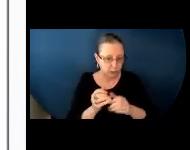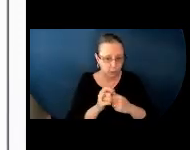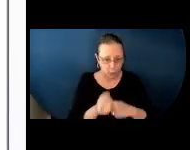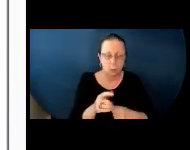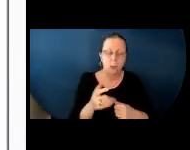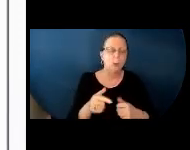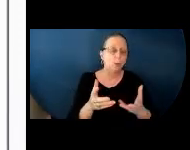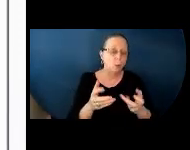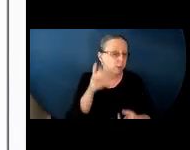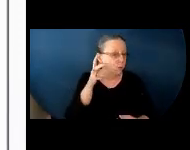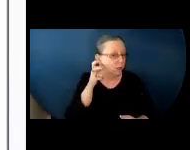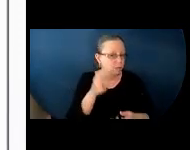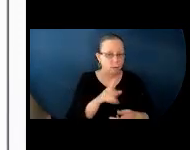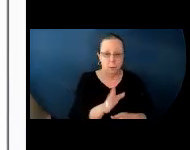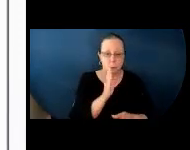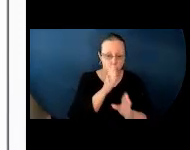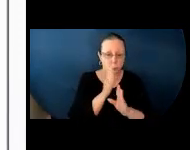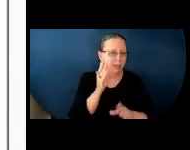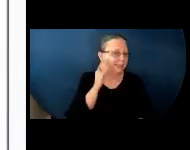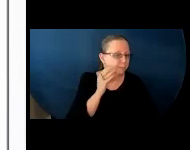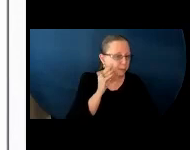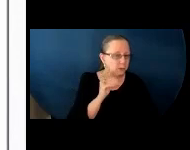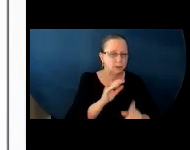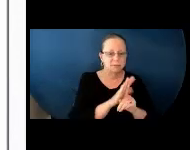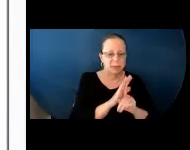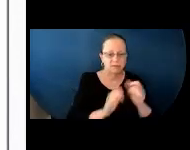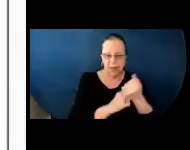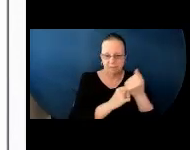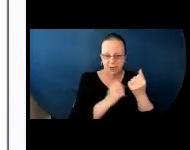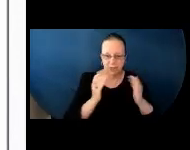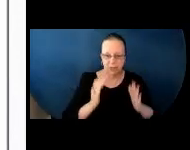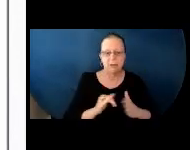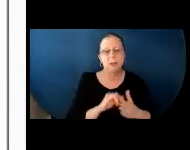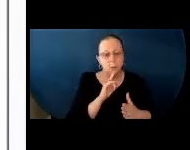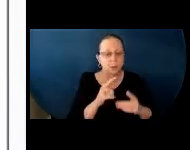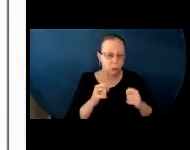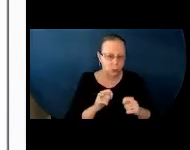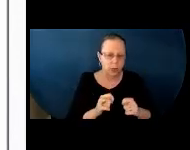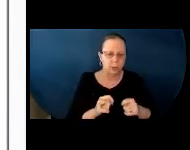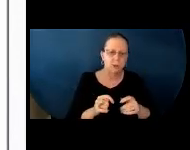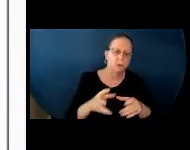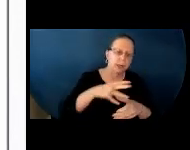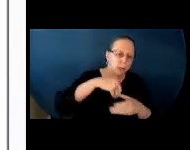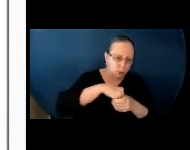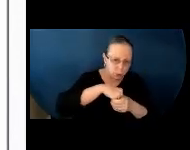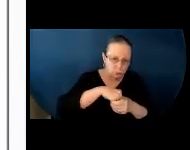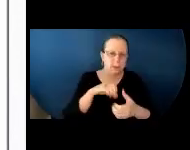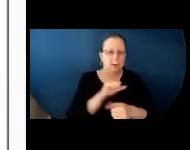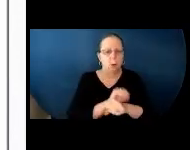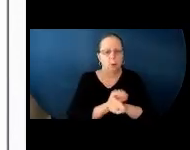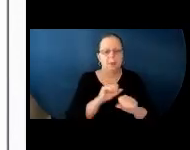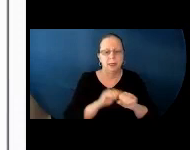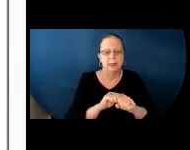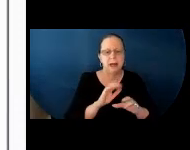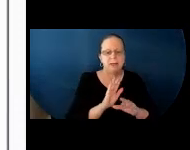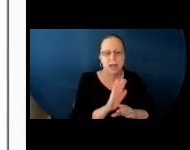direct experience of self-advocates that are really trying to embed employment into their lives. So